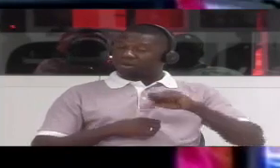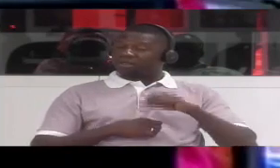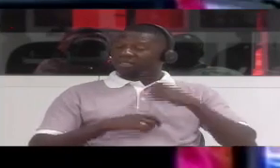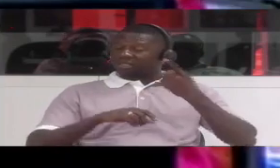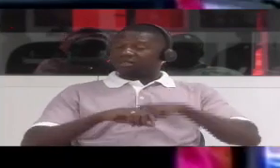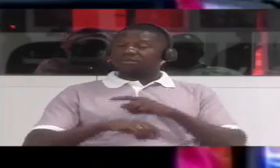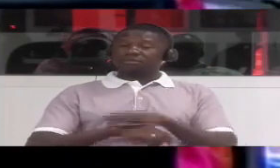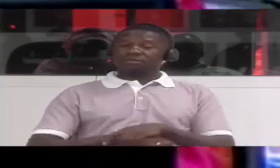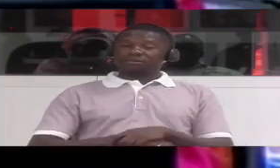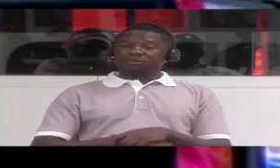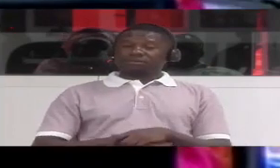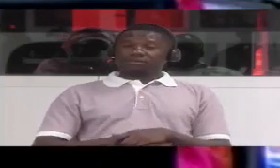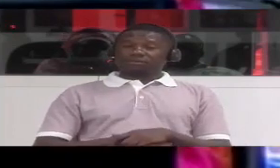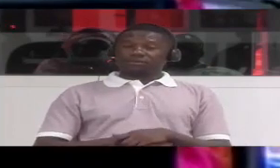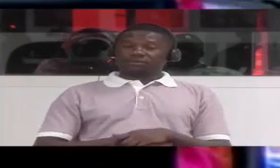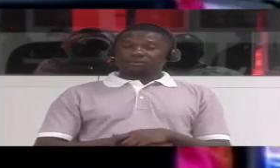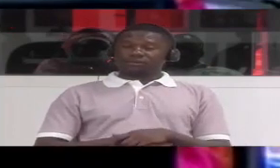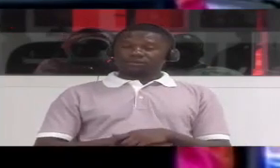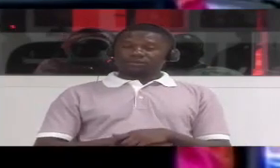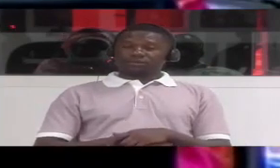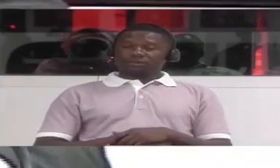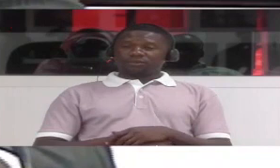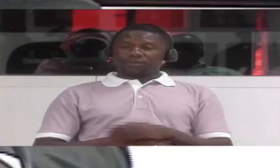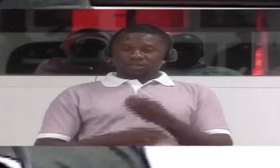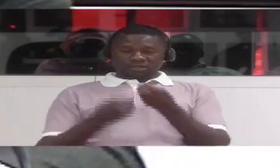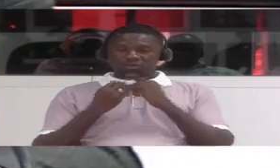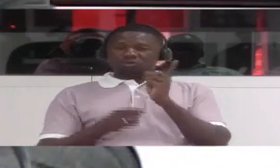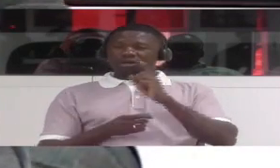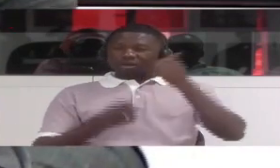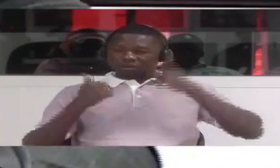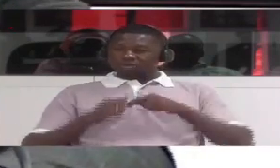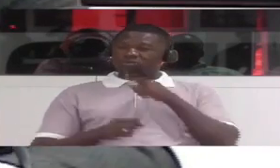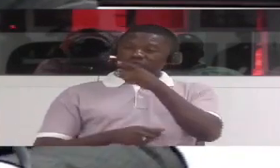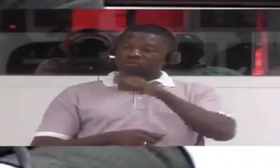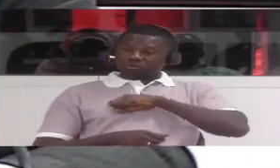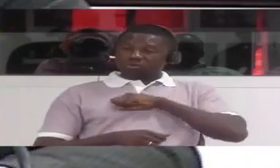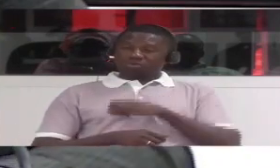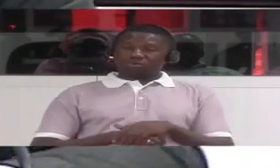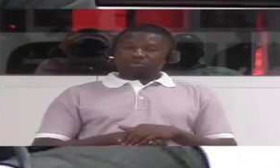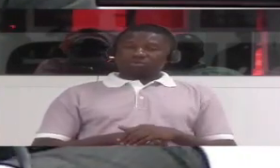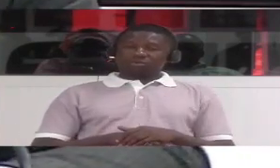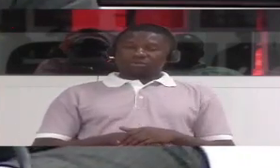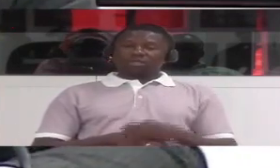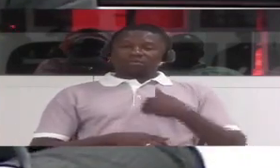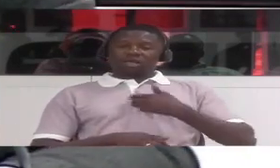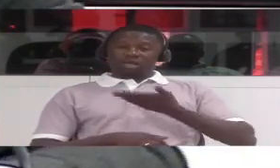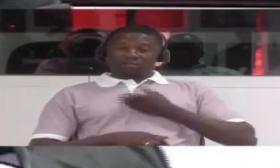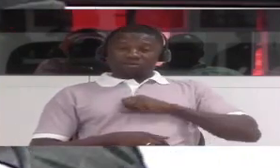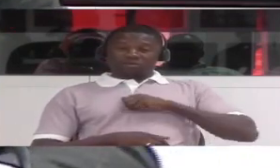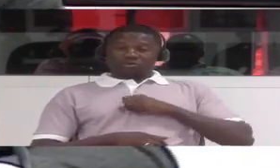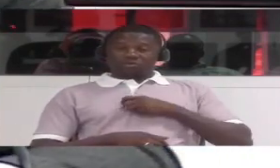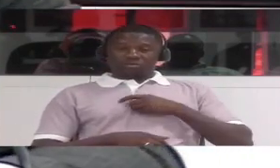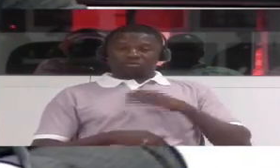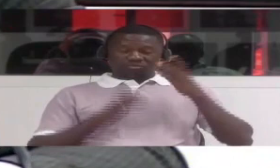And can you tell us what happened to you? Yes, I had my own experience on May 30th,